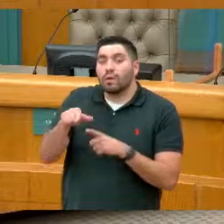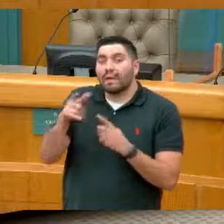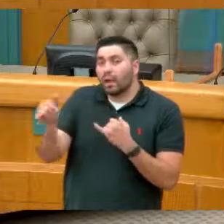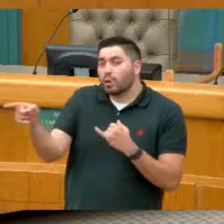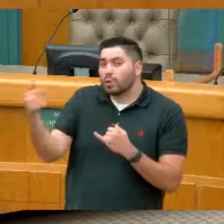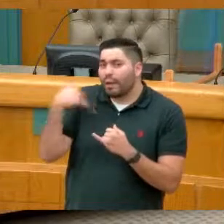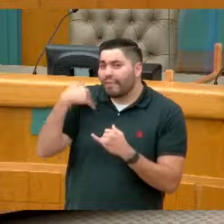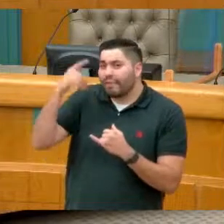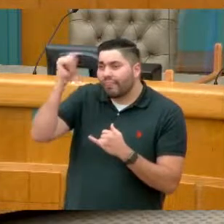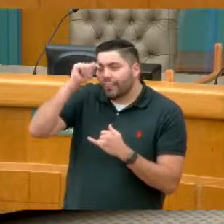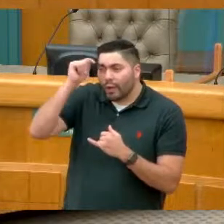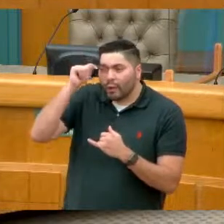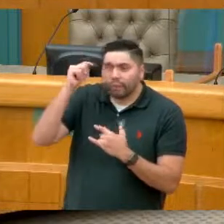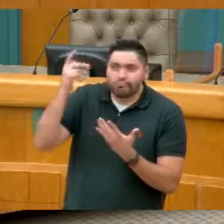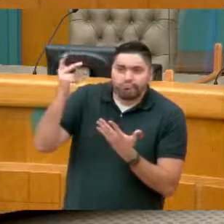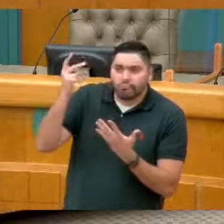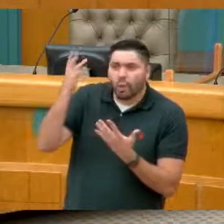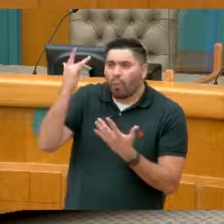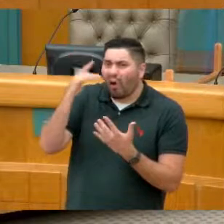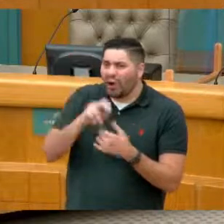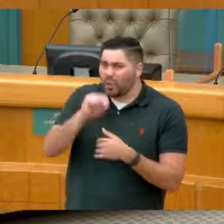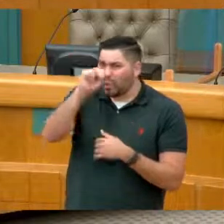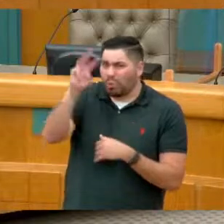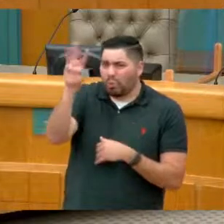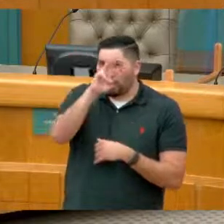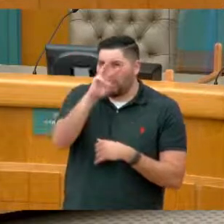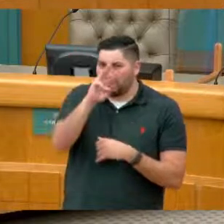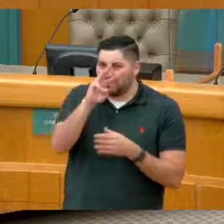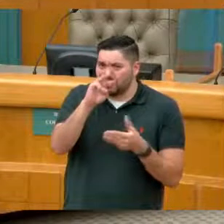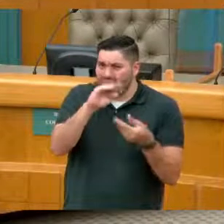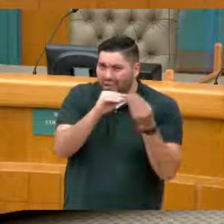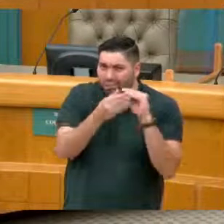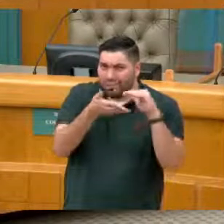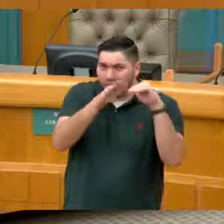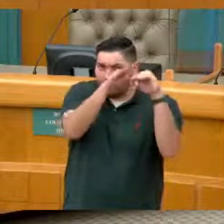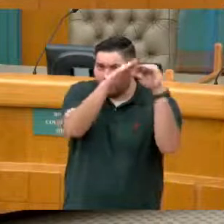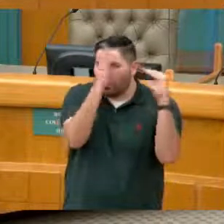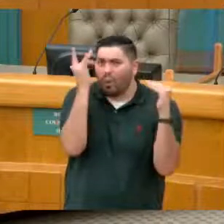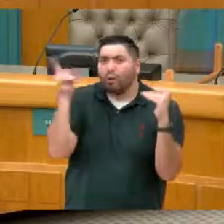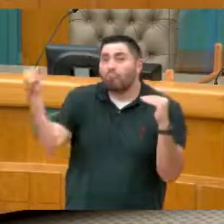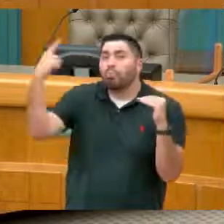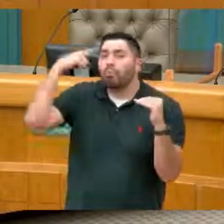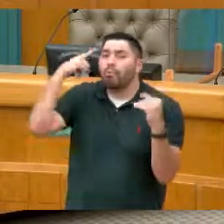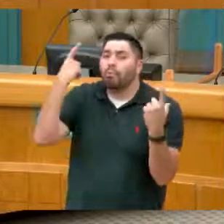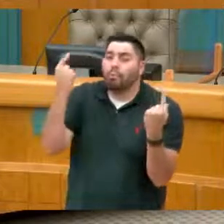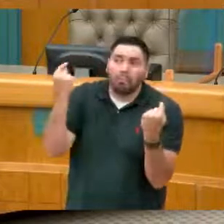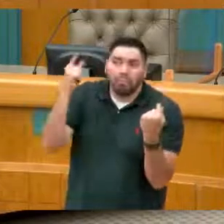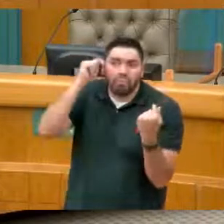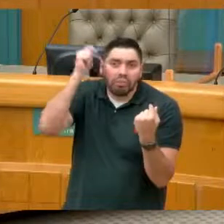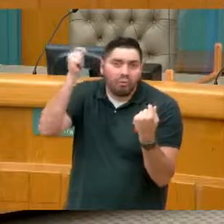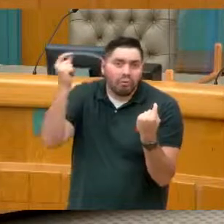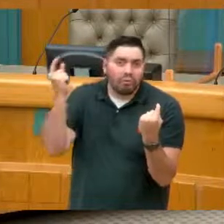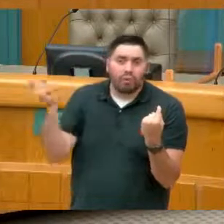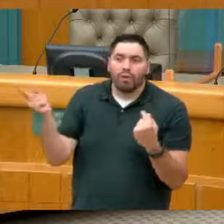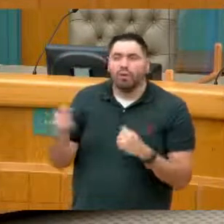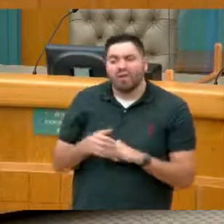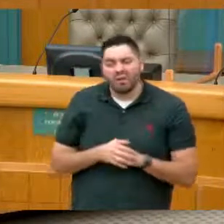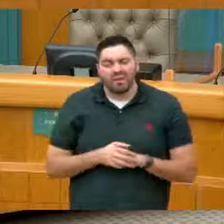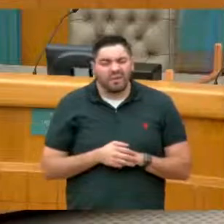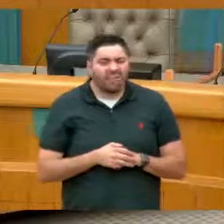Okay, I think we're going to field some questions from Facebook Live. I'm Tiffany Anderson. I'm here with the Coastal